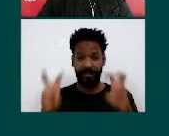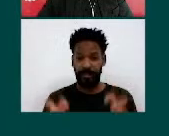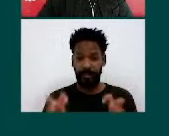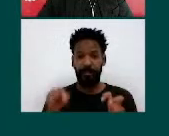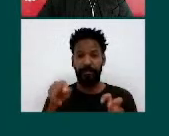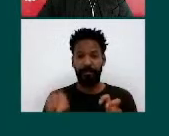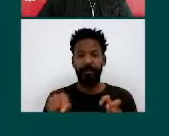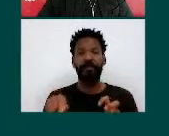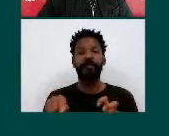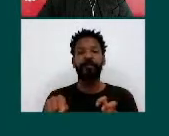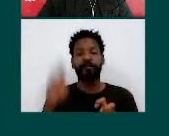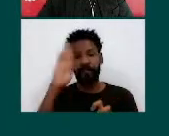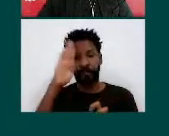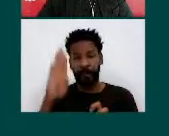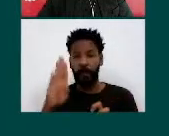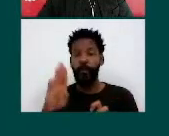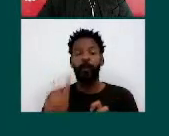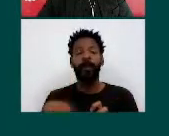besides that,